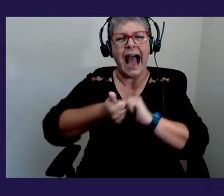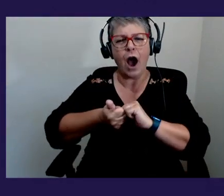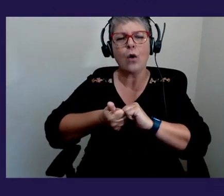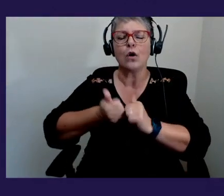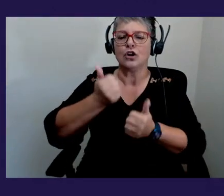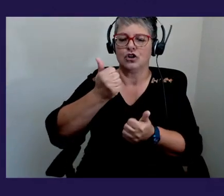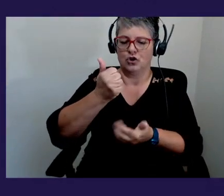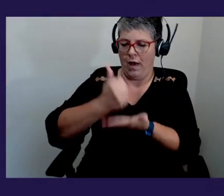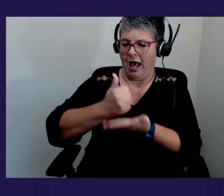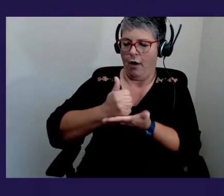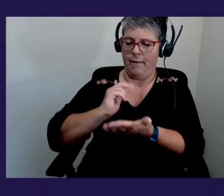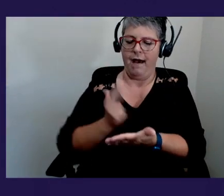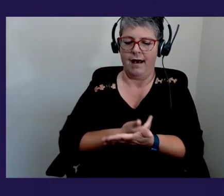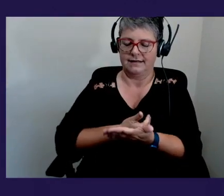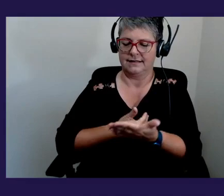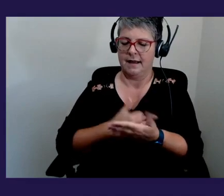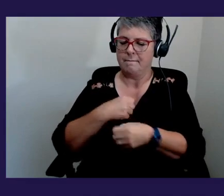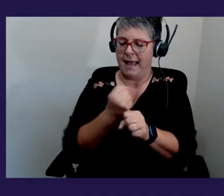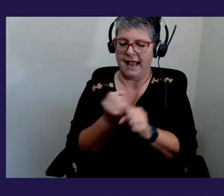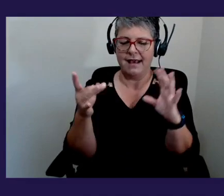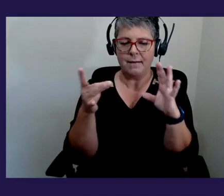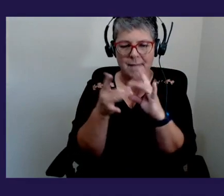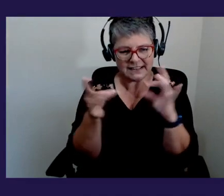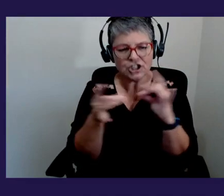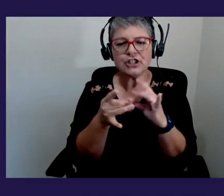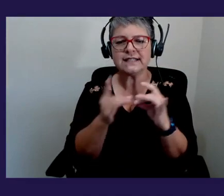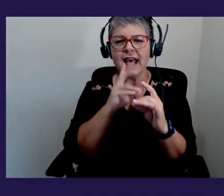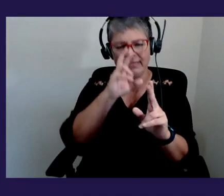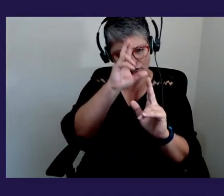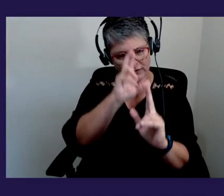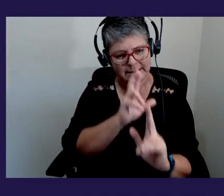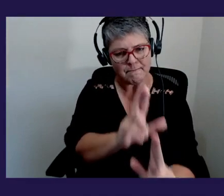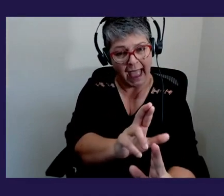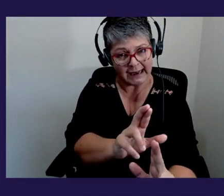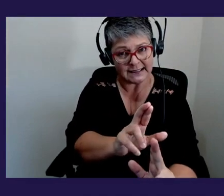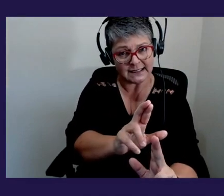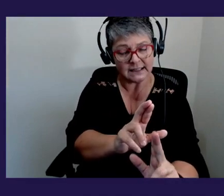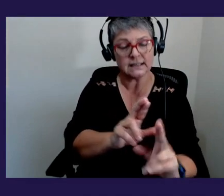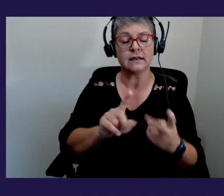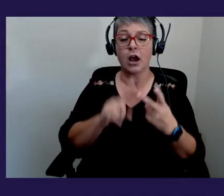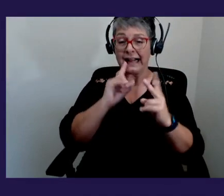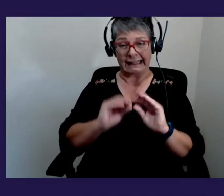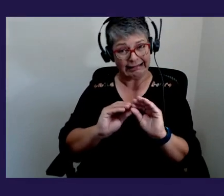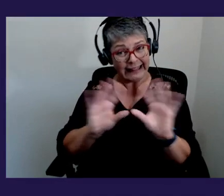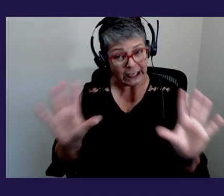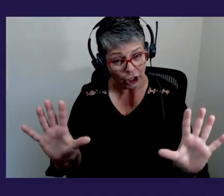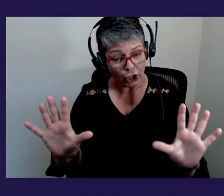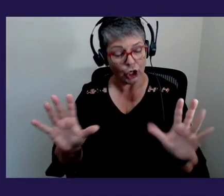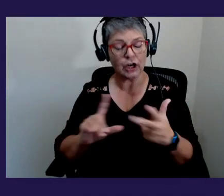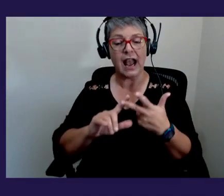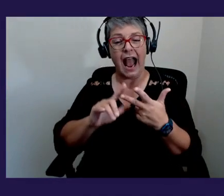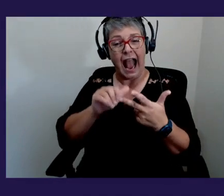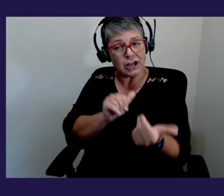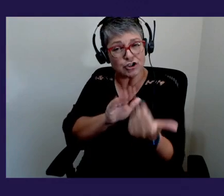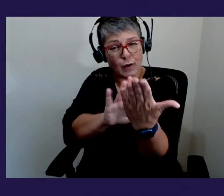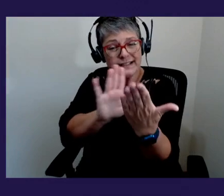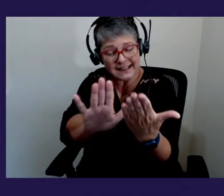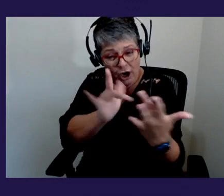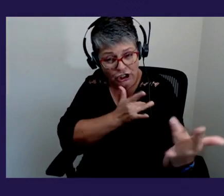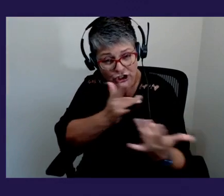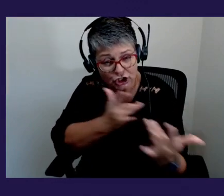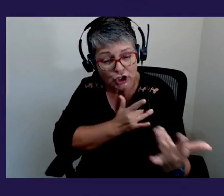are salient and respectful of the needs and concerns of communities, but also disseminating those